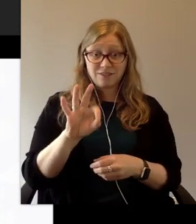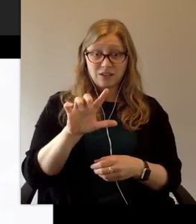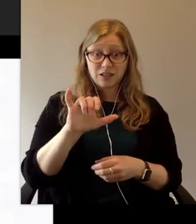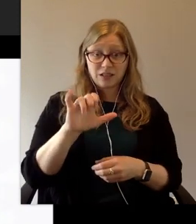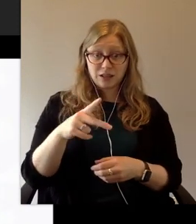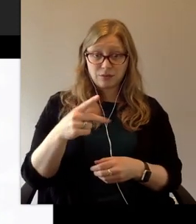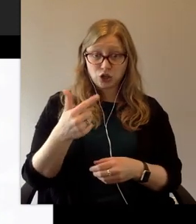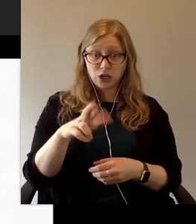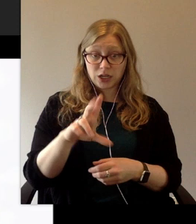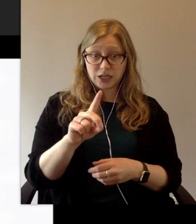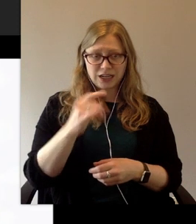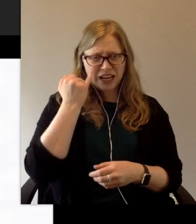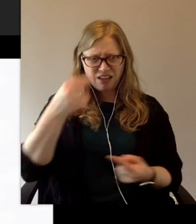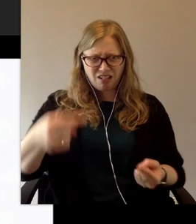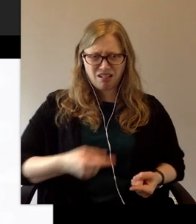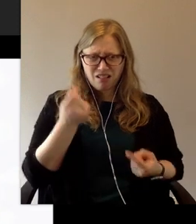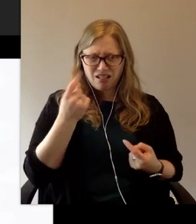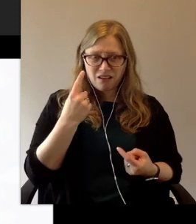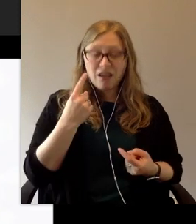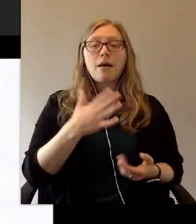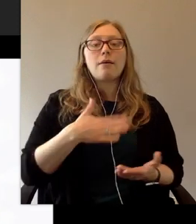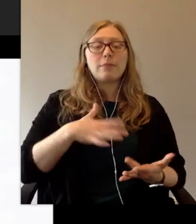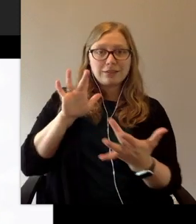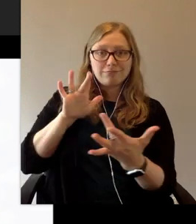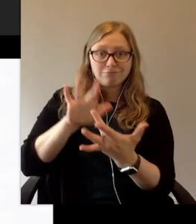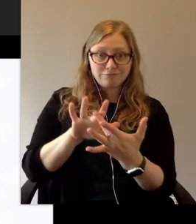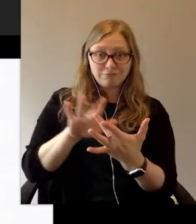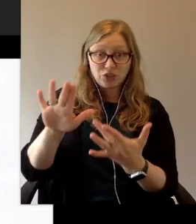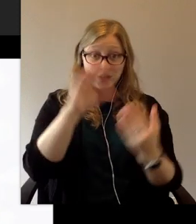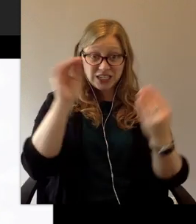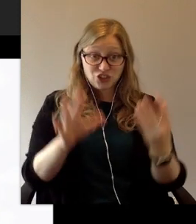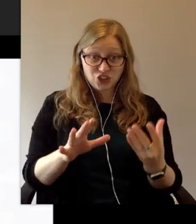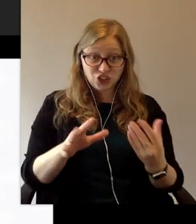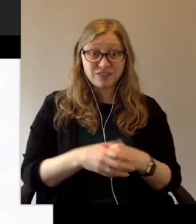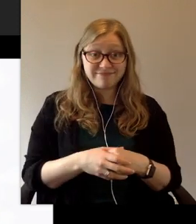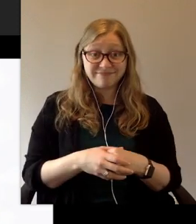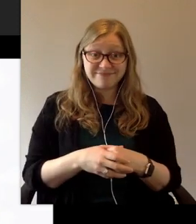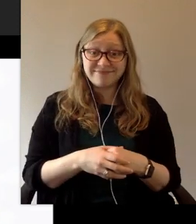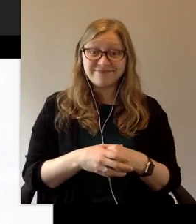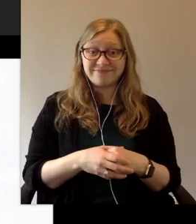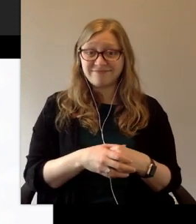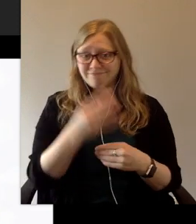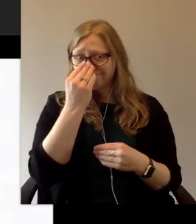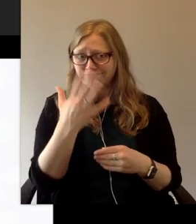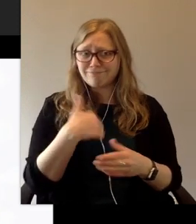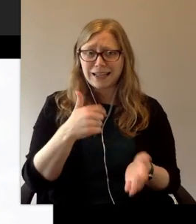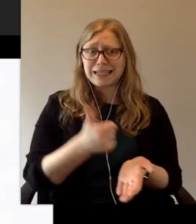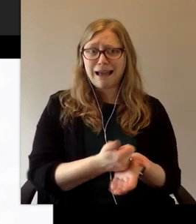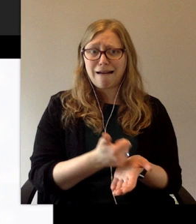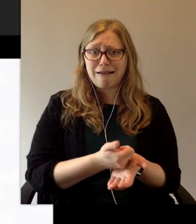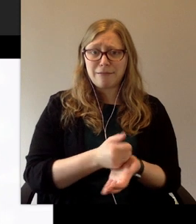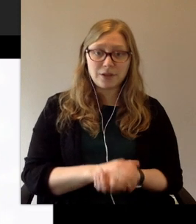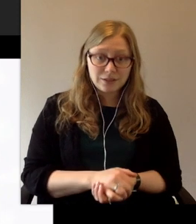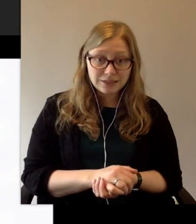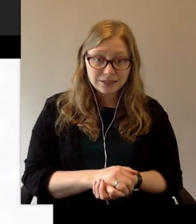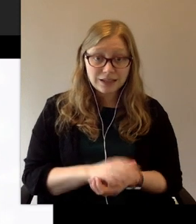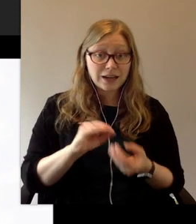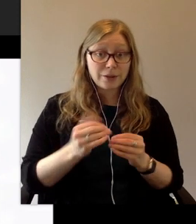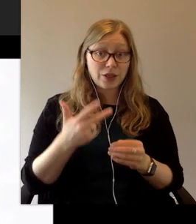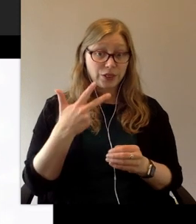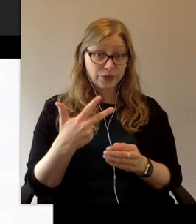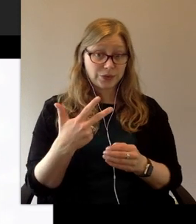understanding Flipgrid, please make sure you reach out to your teachers and tell them that you need help. And then number 3 is you're